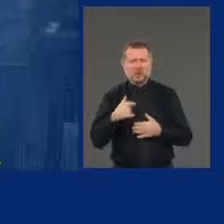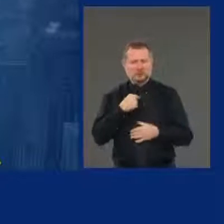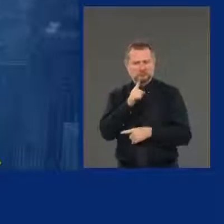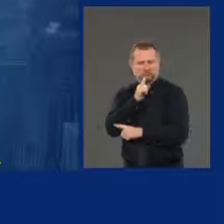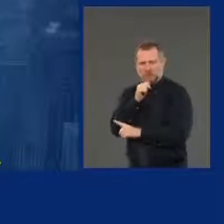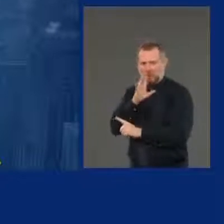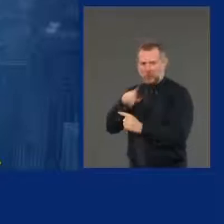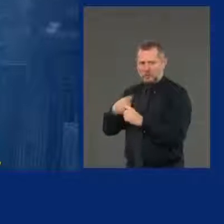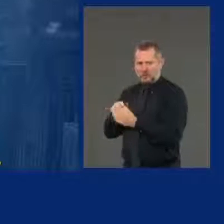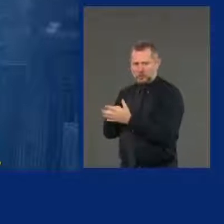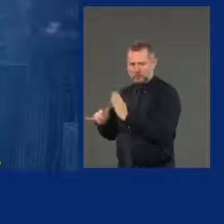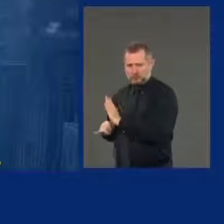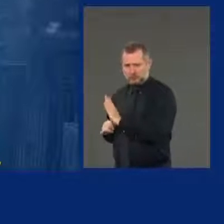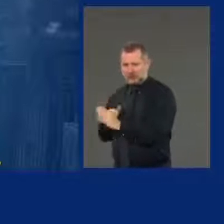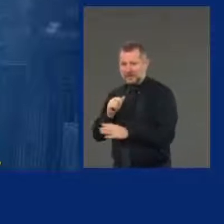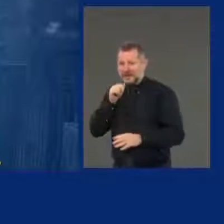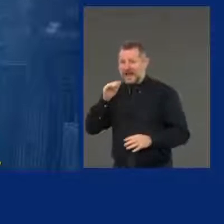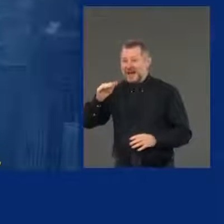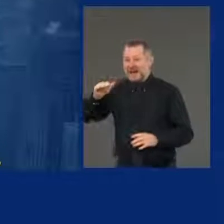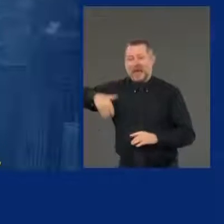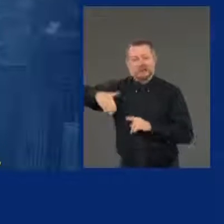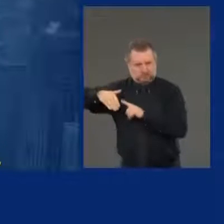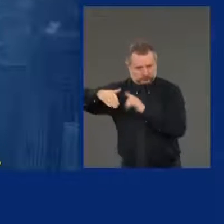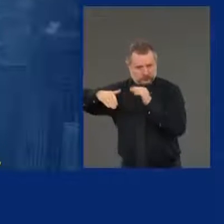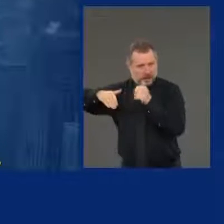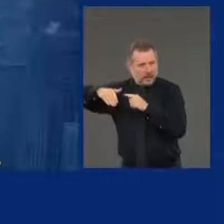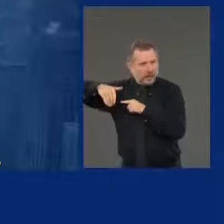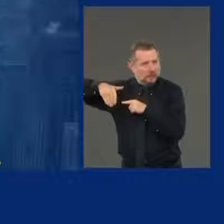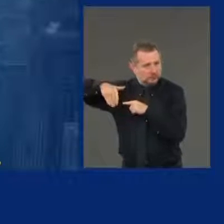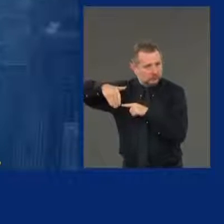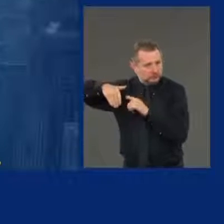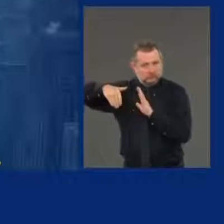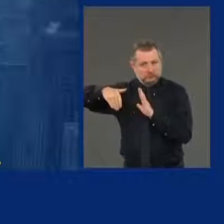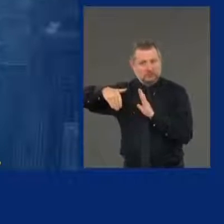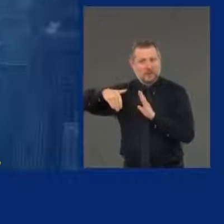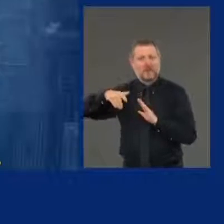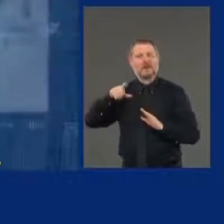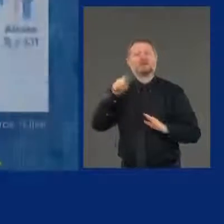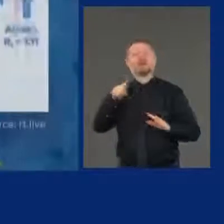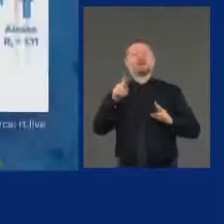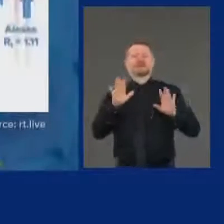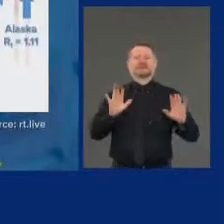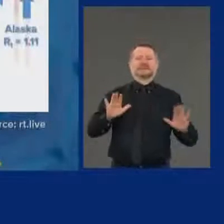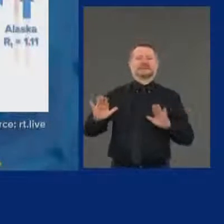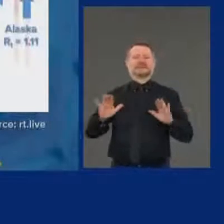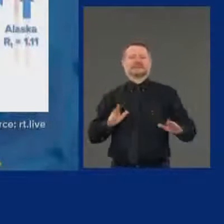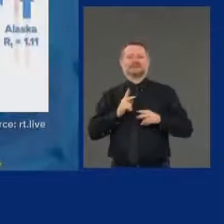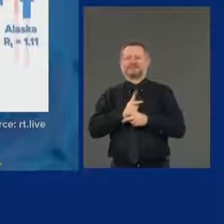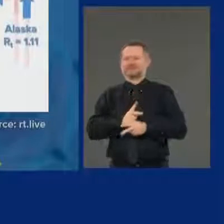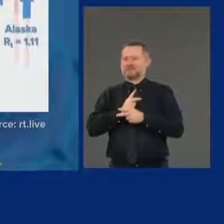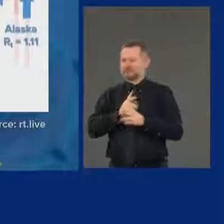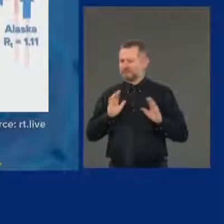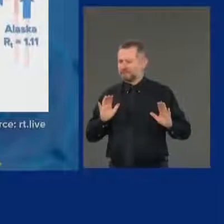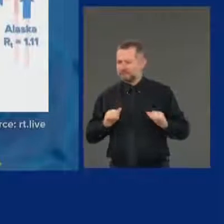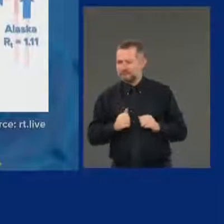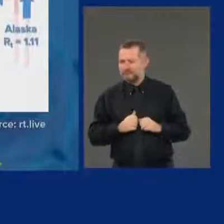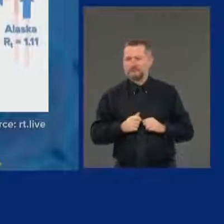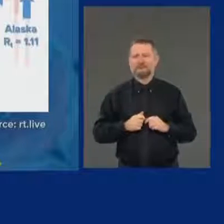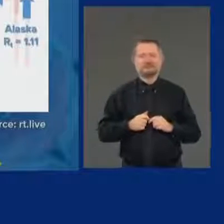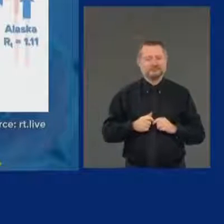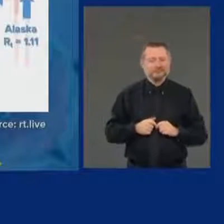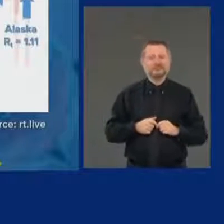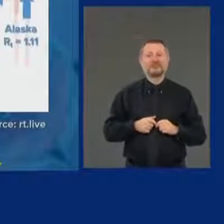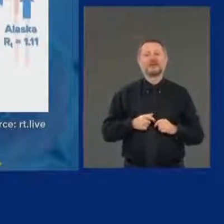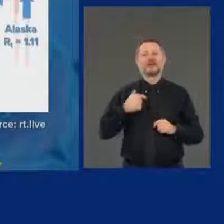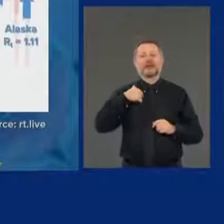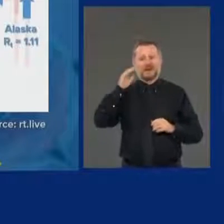yet, but that is a serious caution for us. And that's what I am